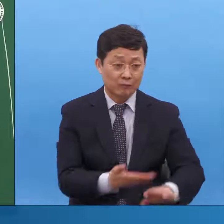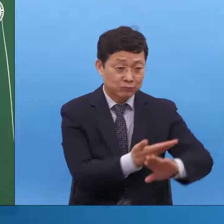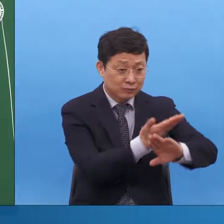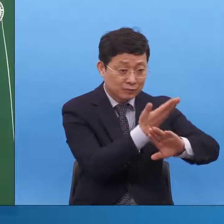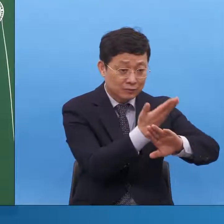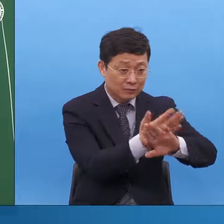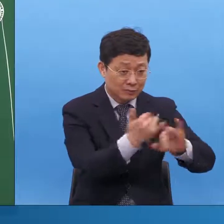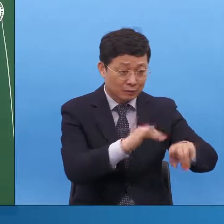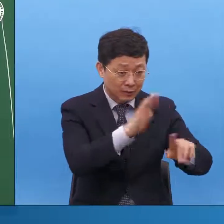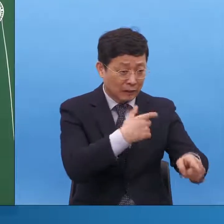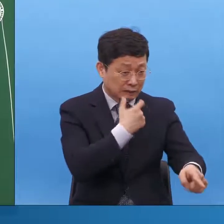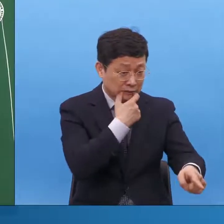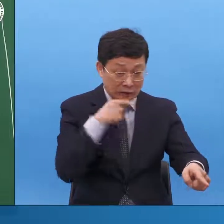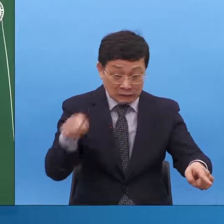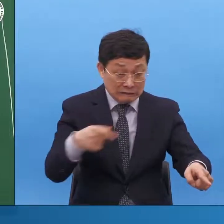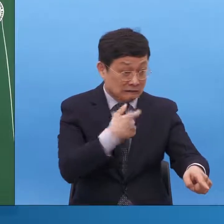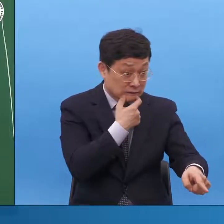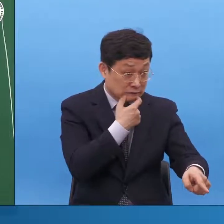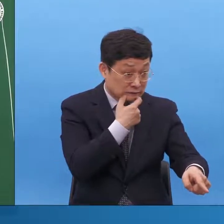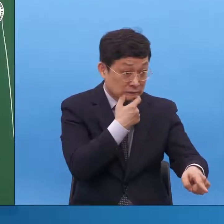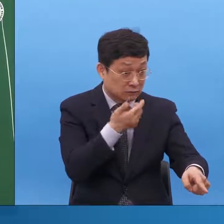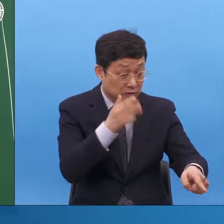there.